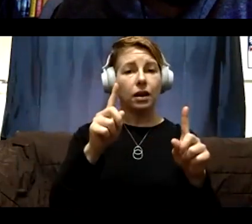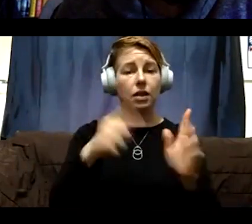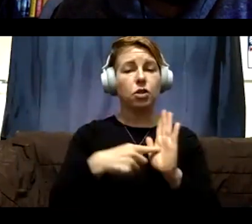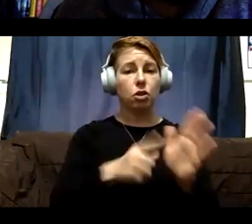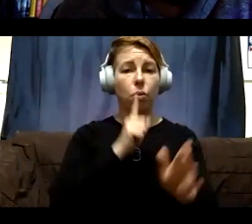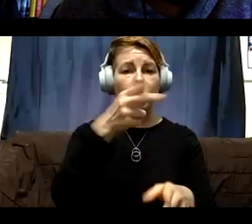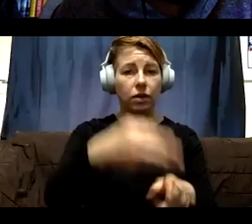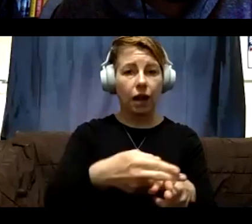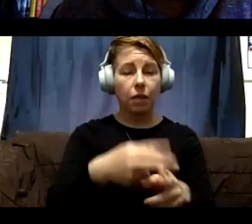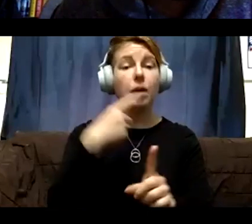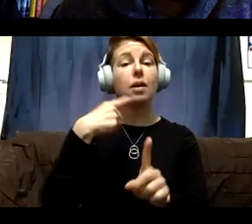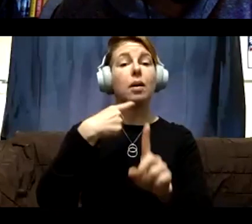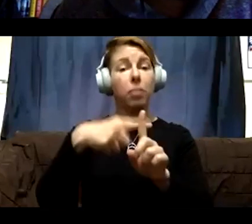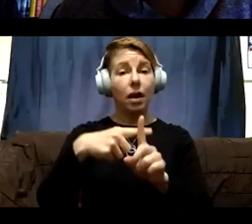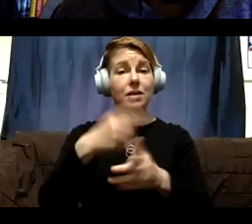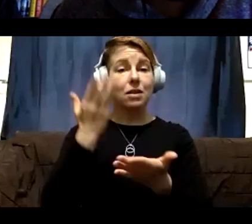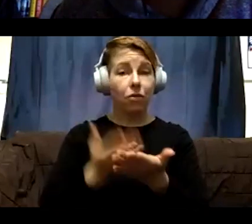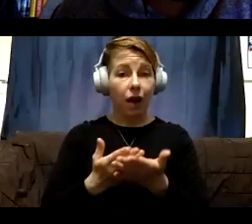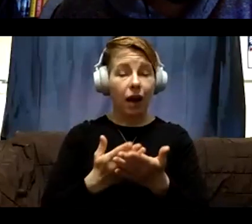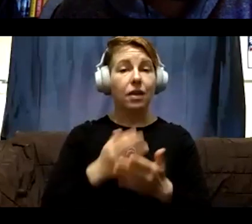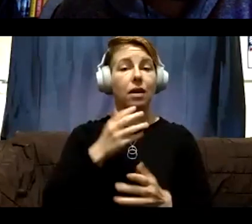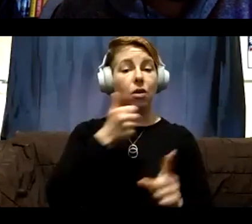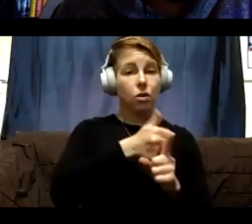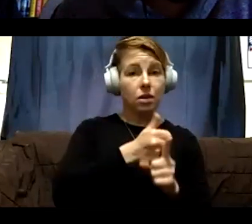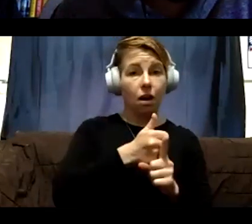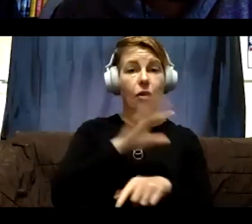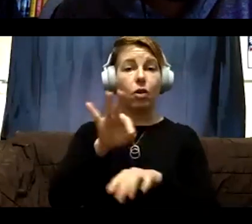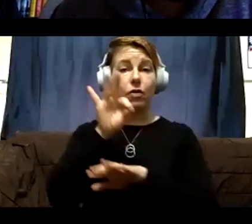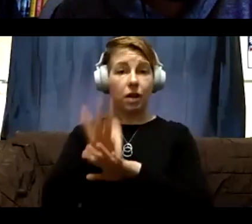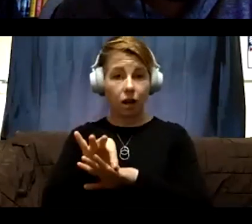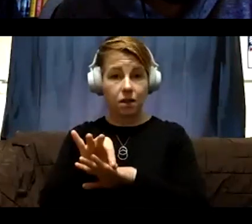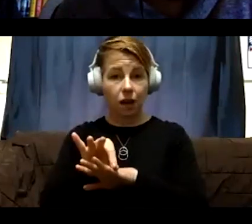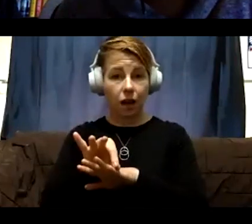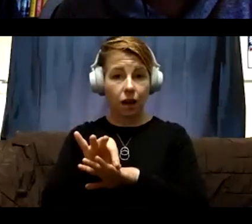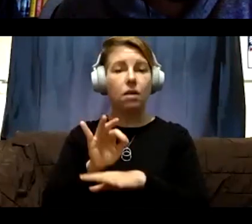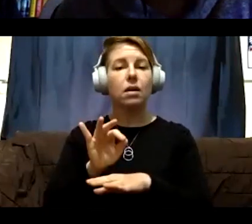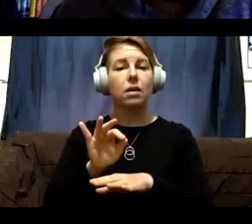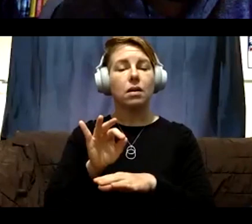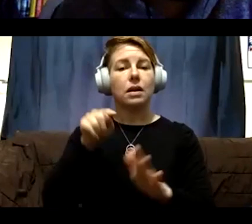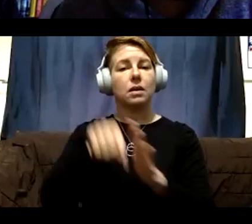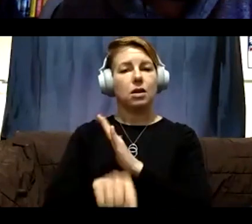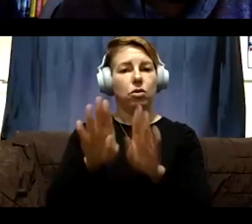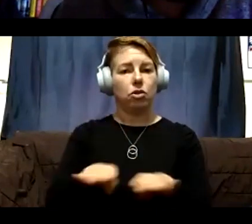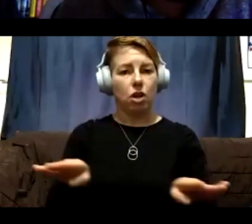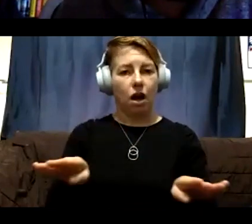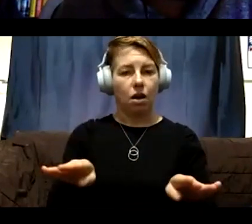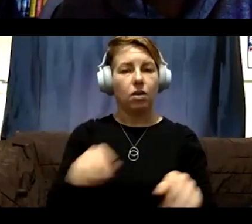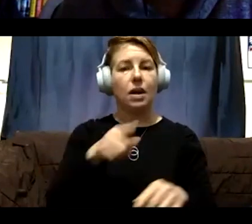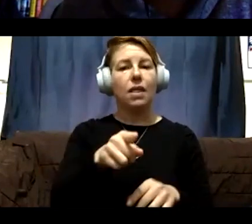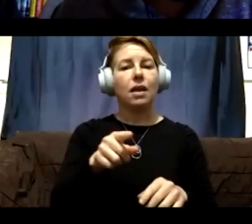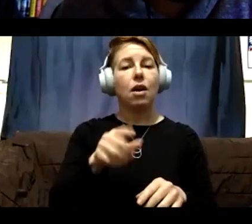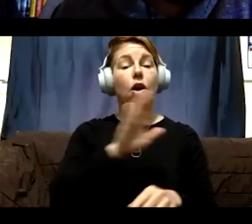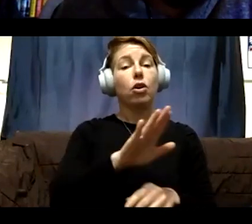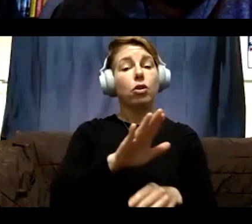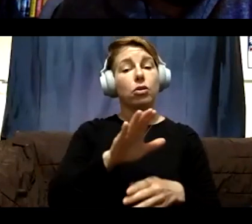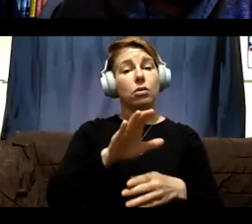a child, her sentence for which is daily psychological torture. Relive the same day over and over